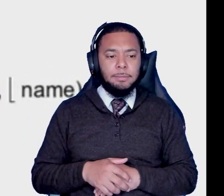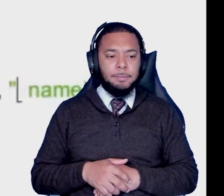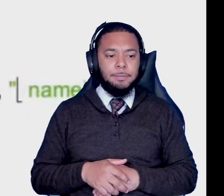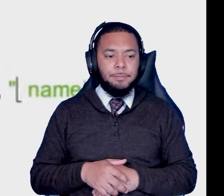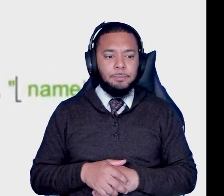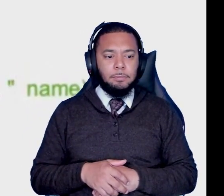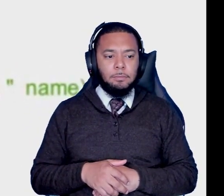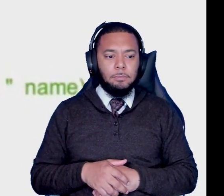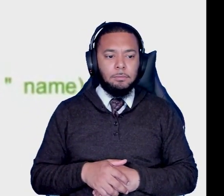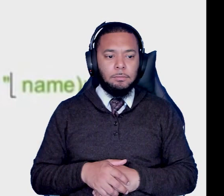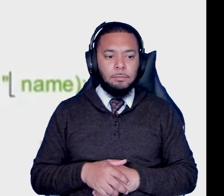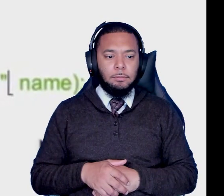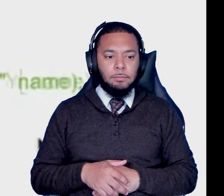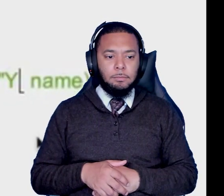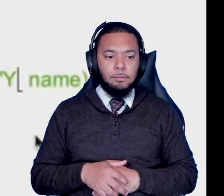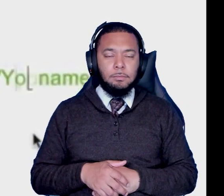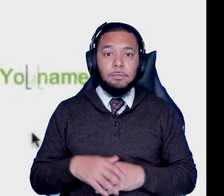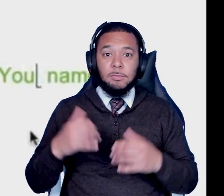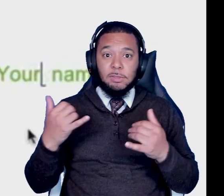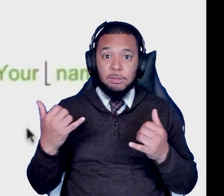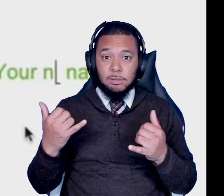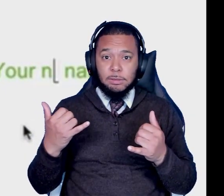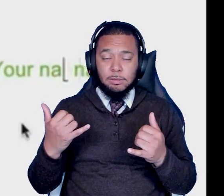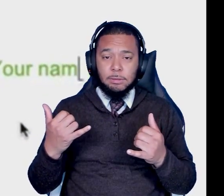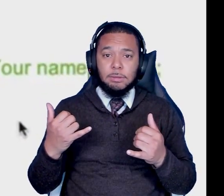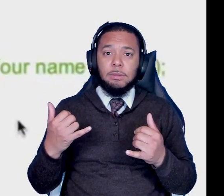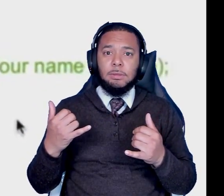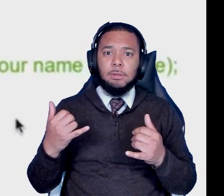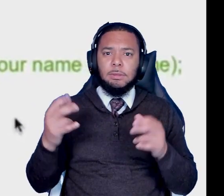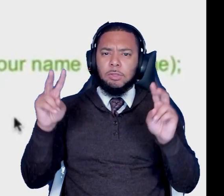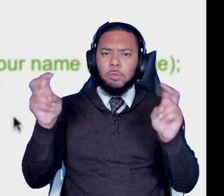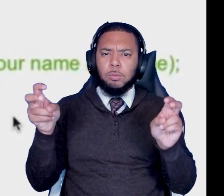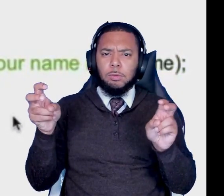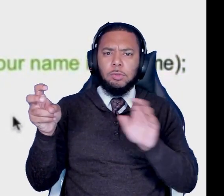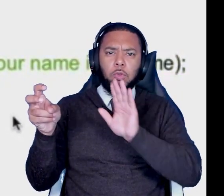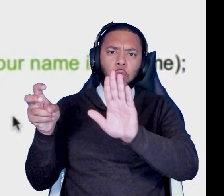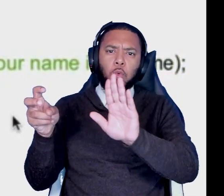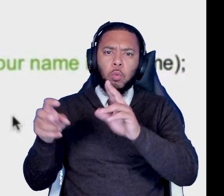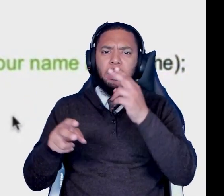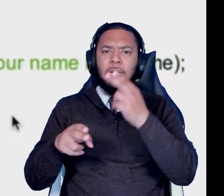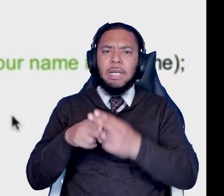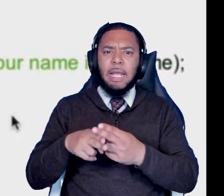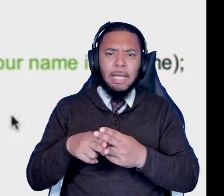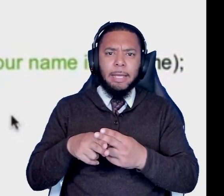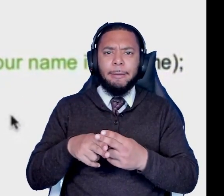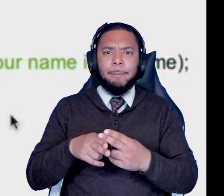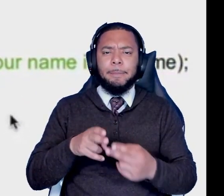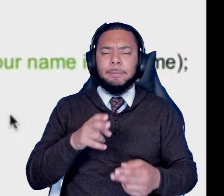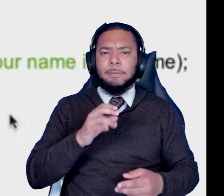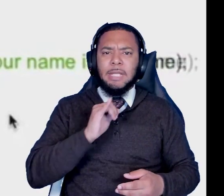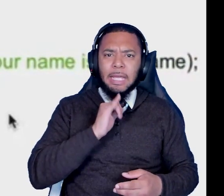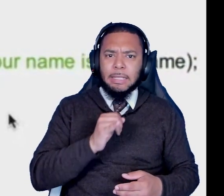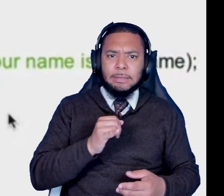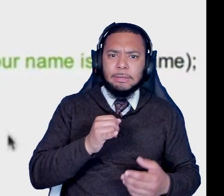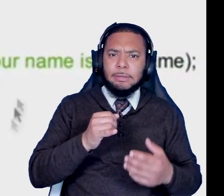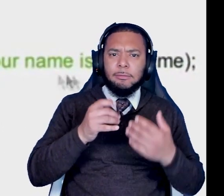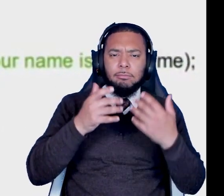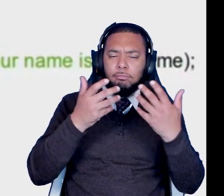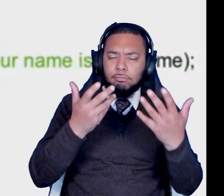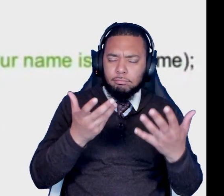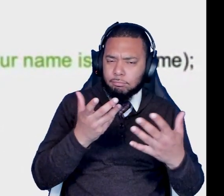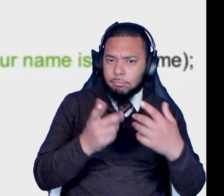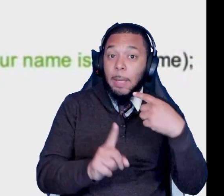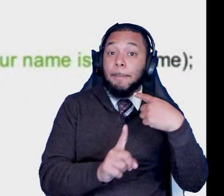For example, in quotation marks, I could say your name is, and then use a